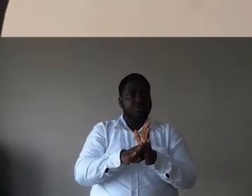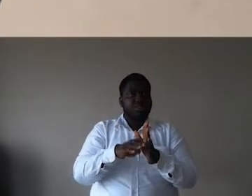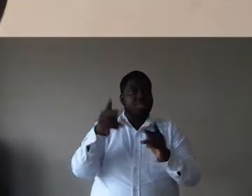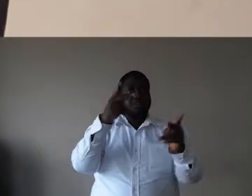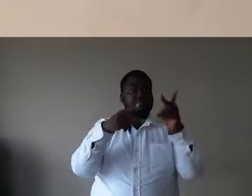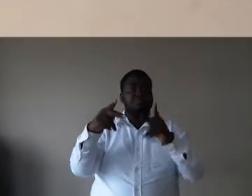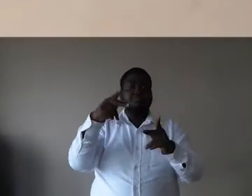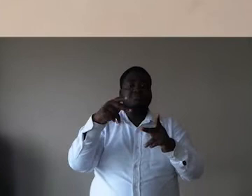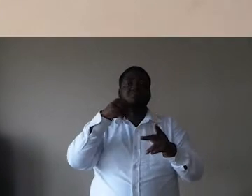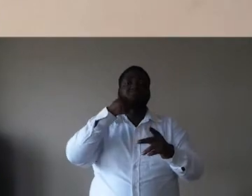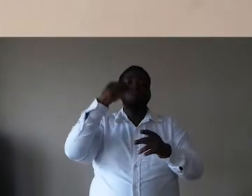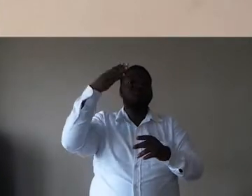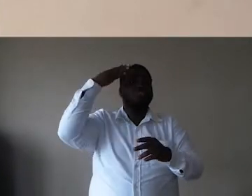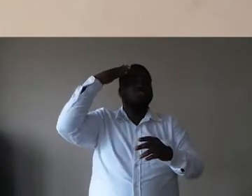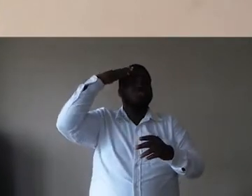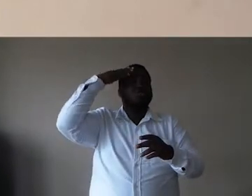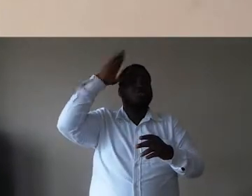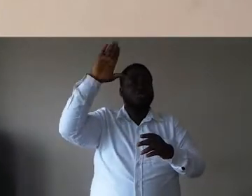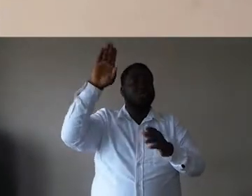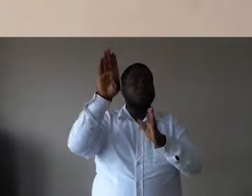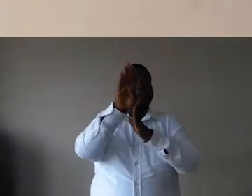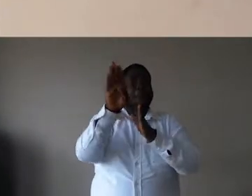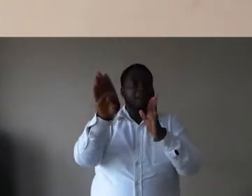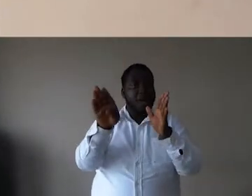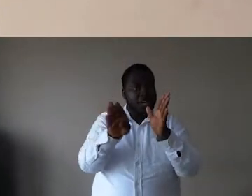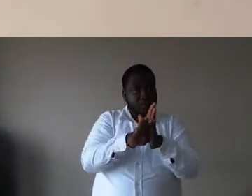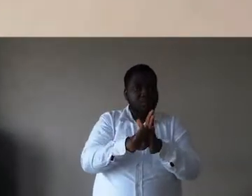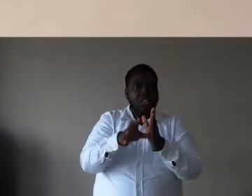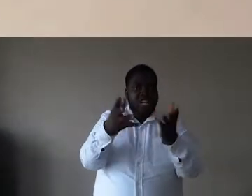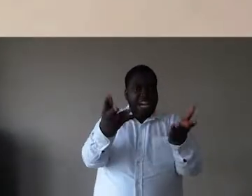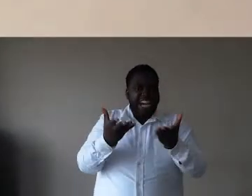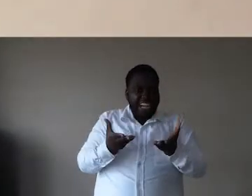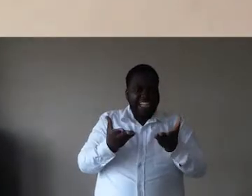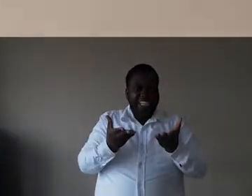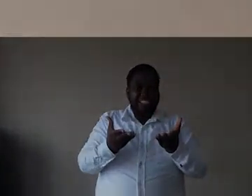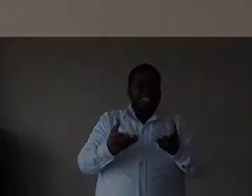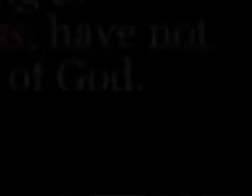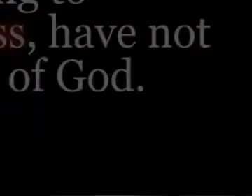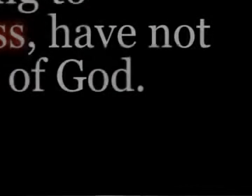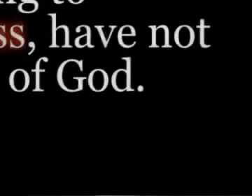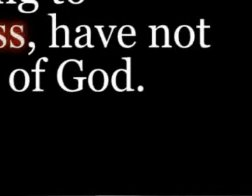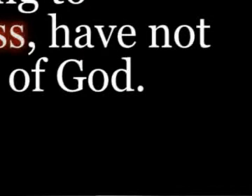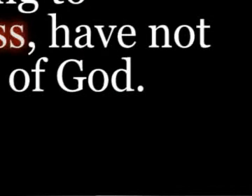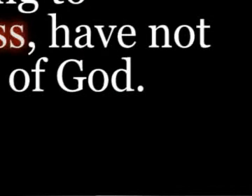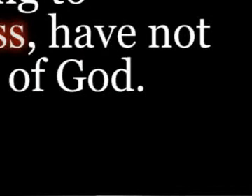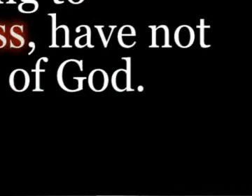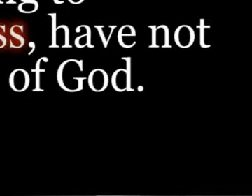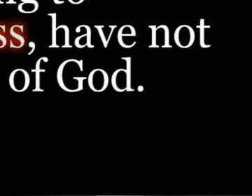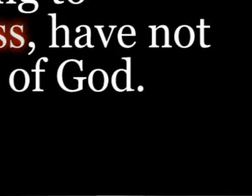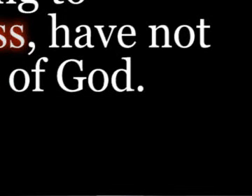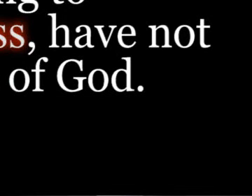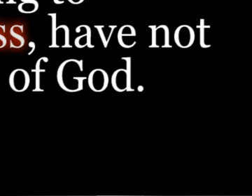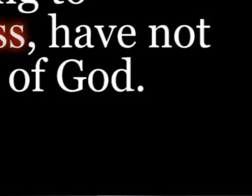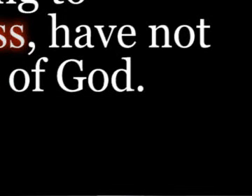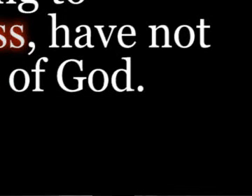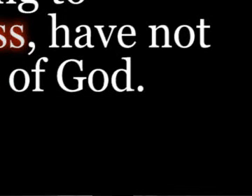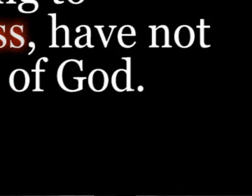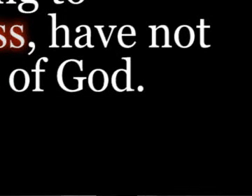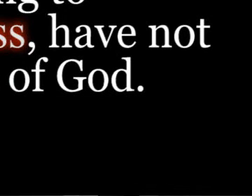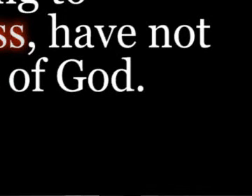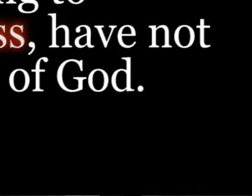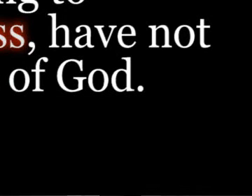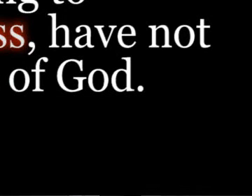established your own righteousness. You have established your own righteousness. But God says what? Let's continue the